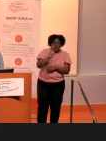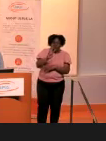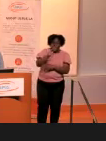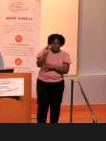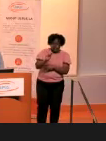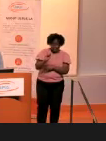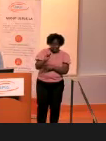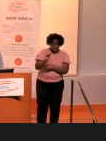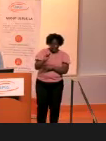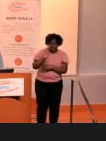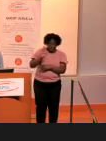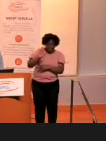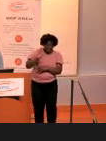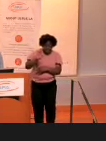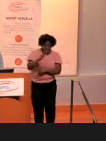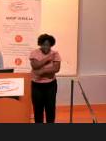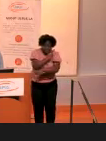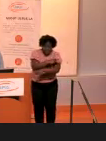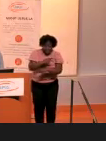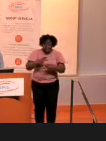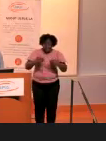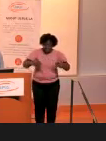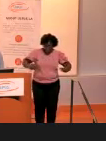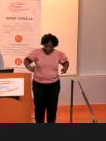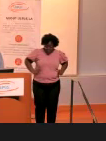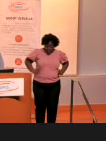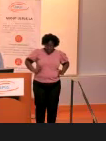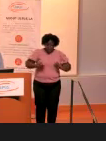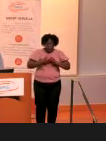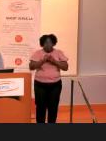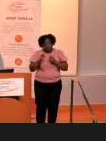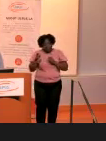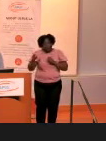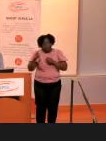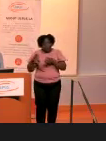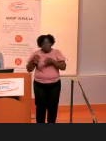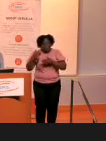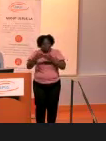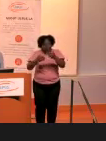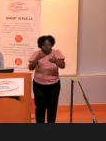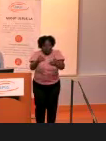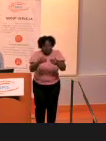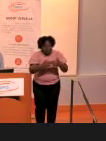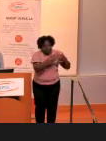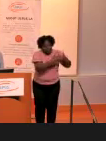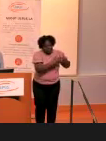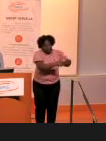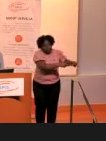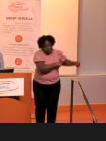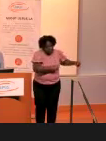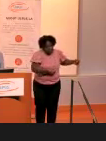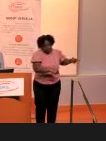8.4% of her patients with kidney involvement had gone on to dialysis. Other studies, it's been as high